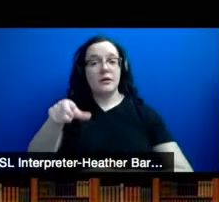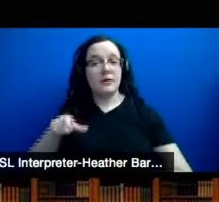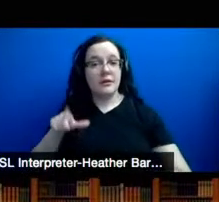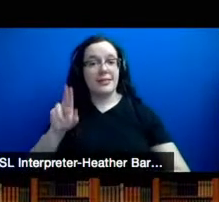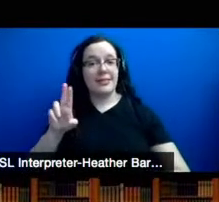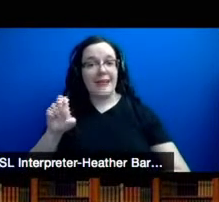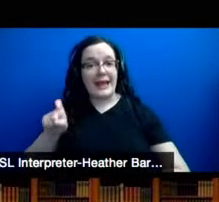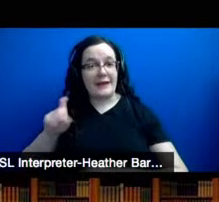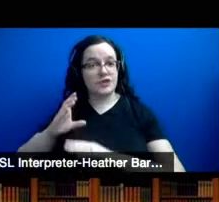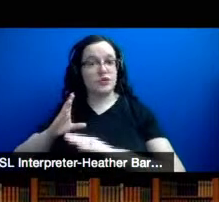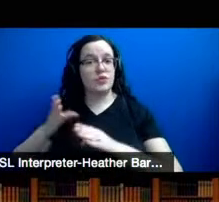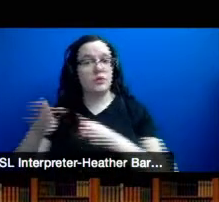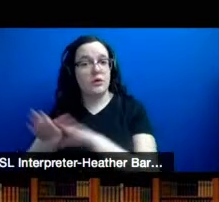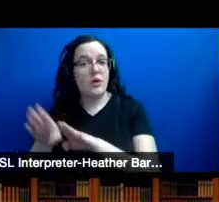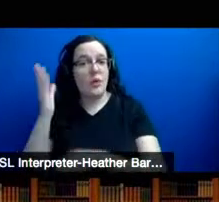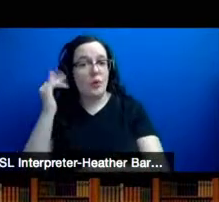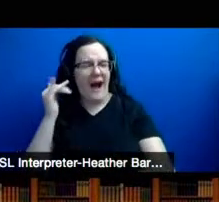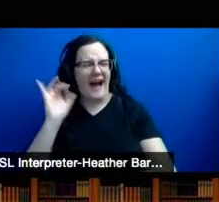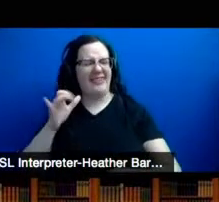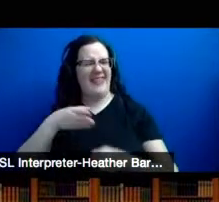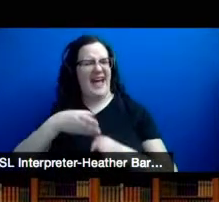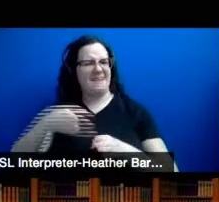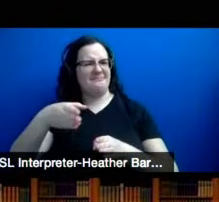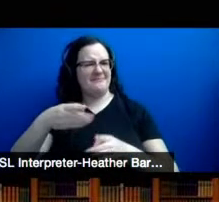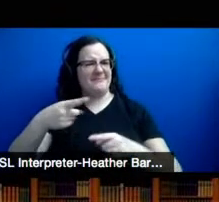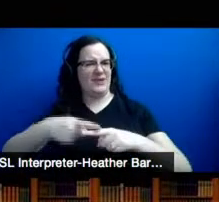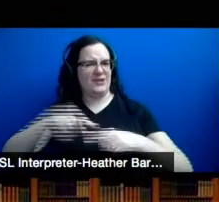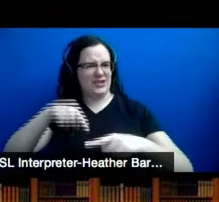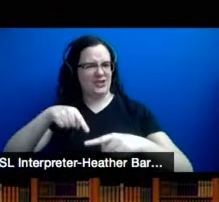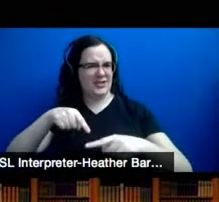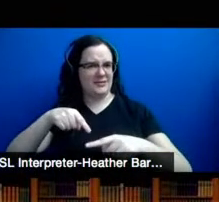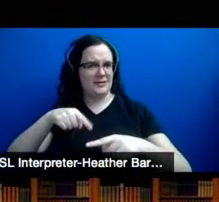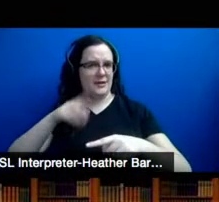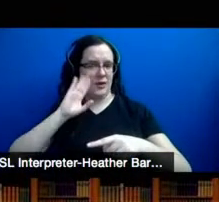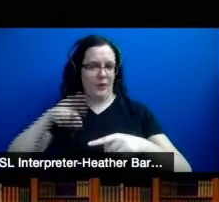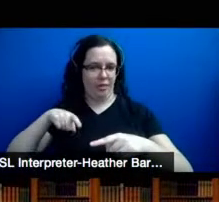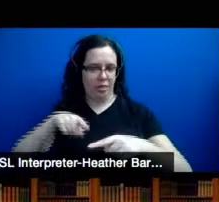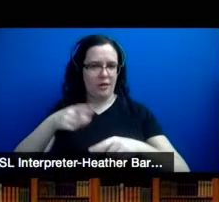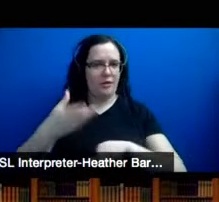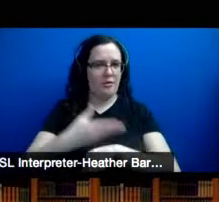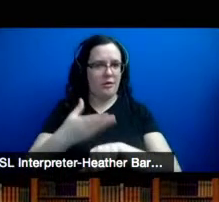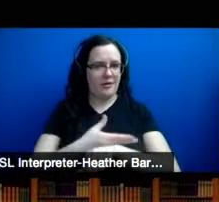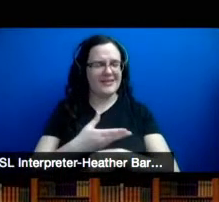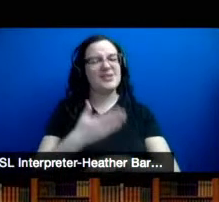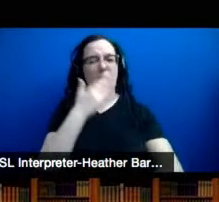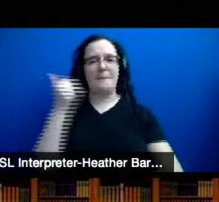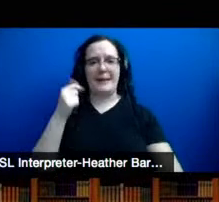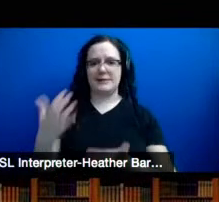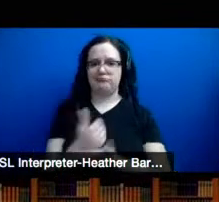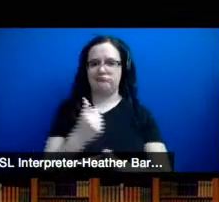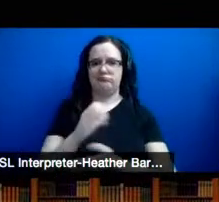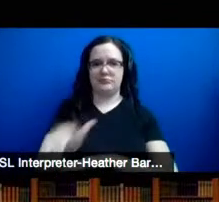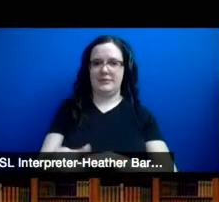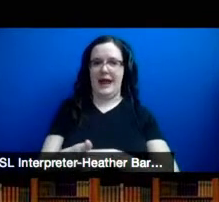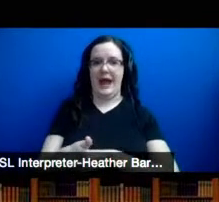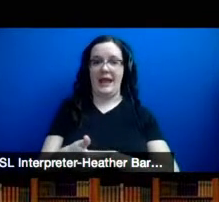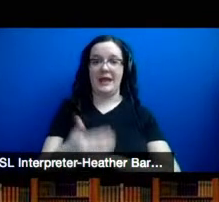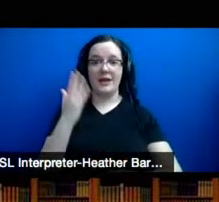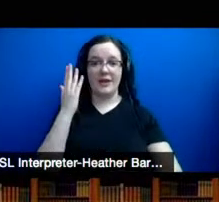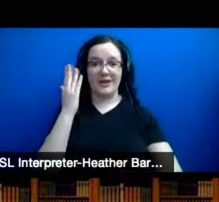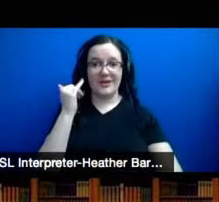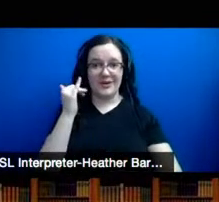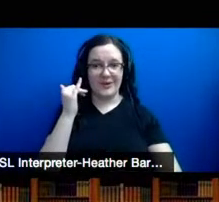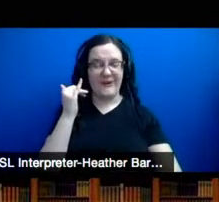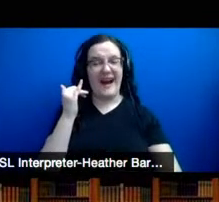main intersection. So it's best to do that work at night because then it gets more complicated